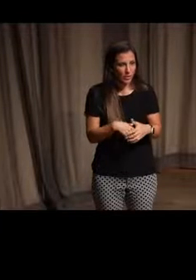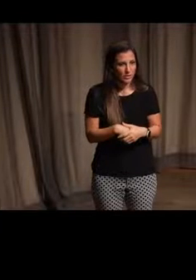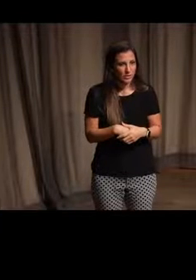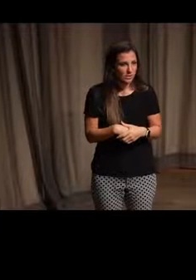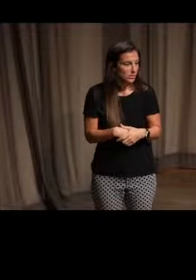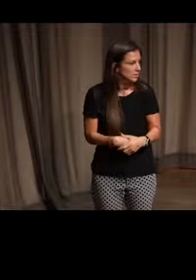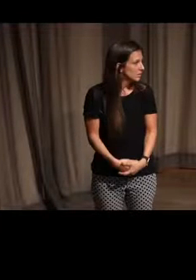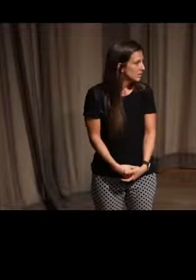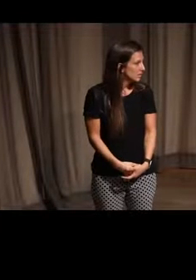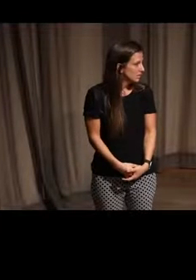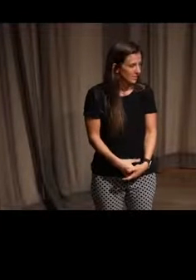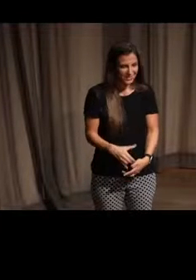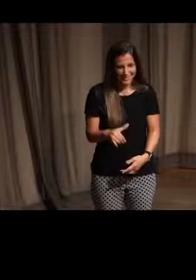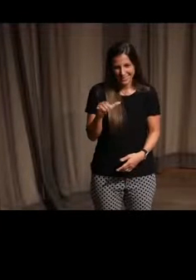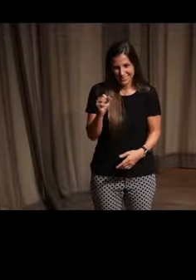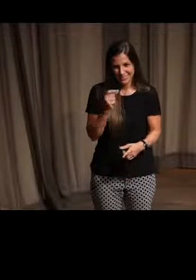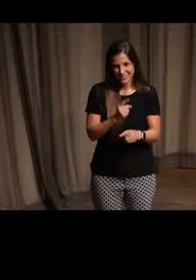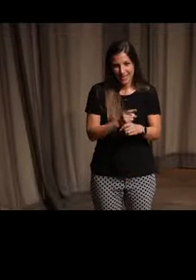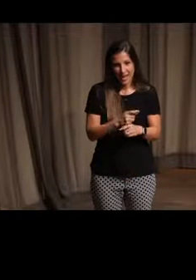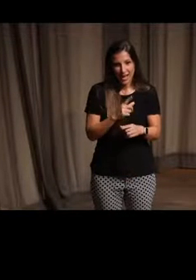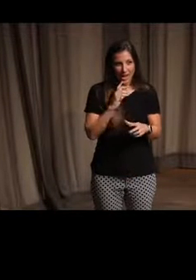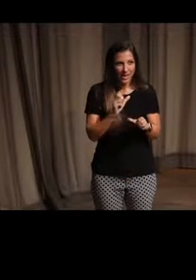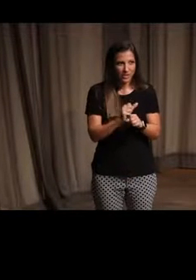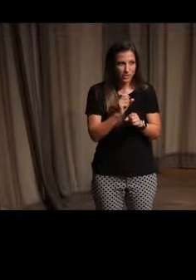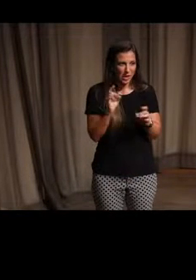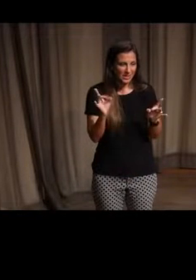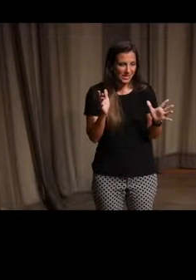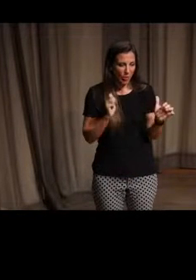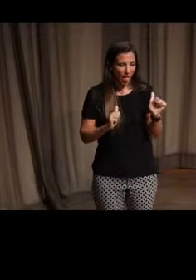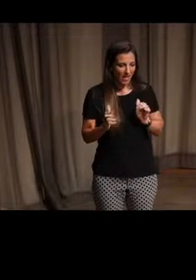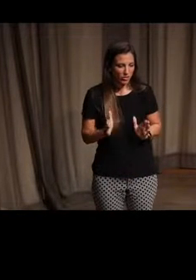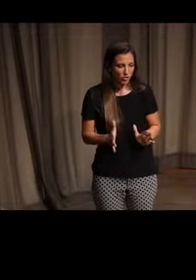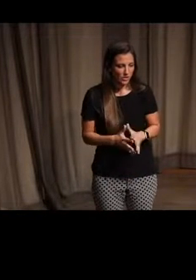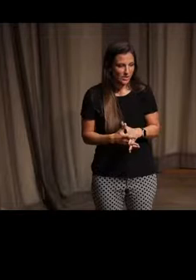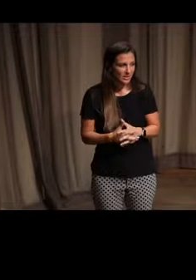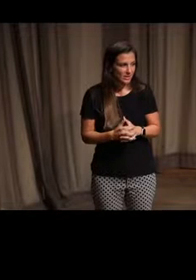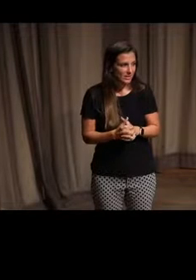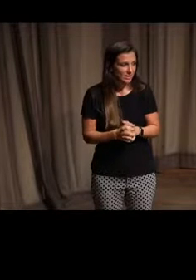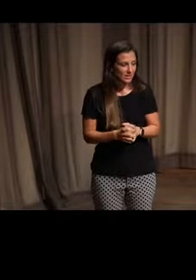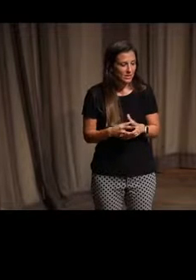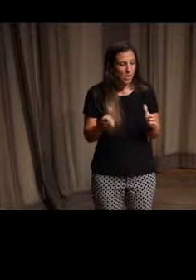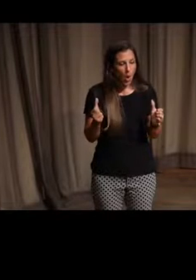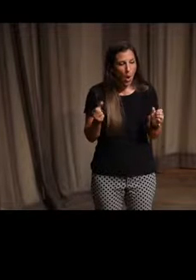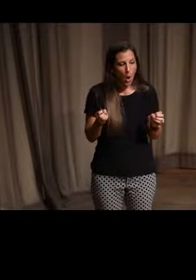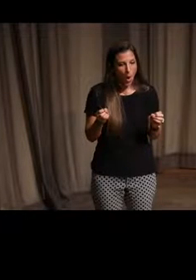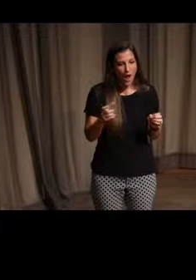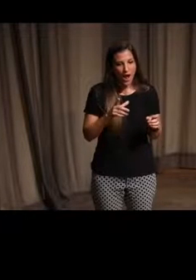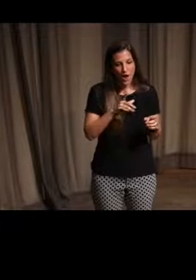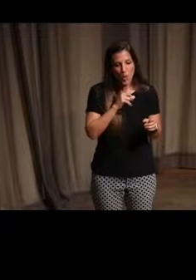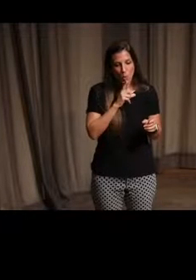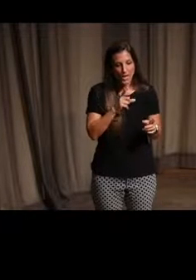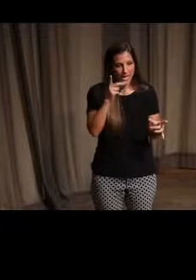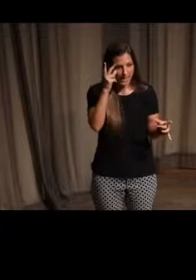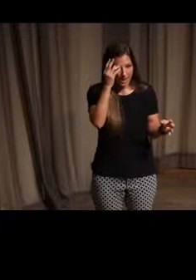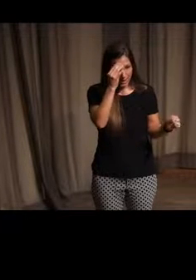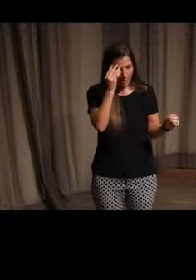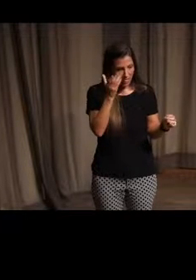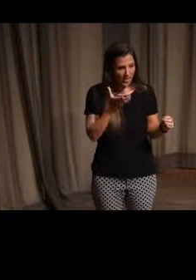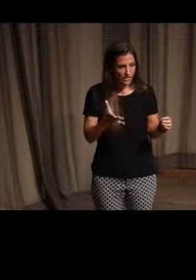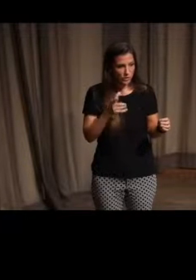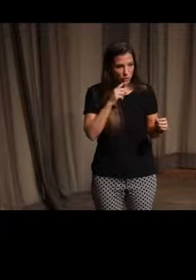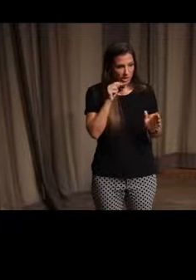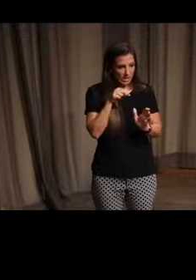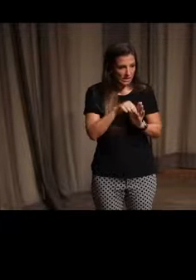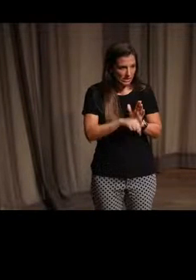in the piece. Right, I know. I'm actually a terrible actress. So I really, really think about things